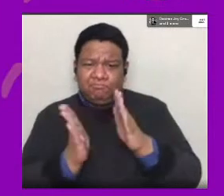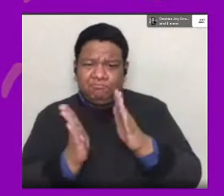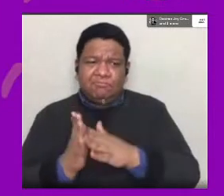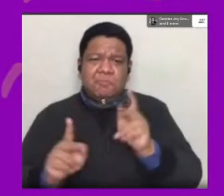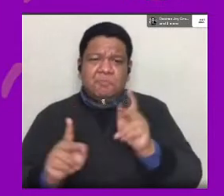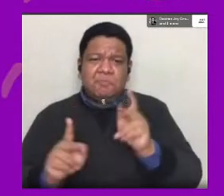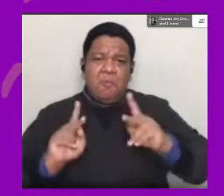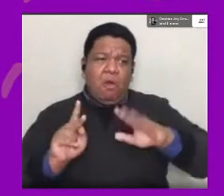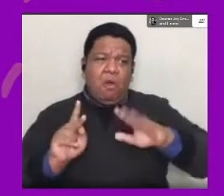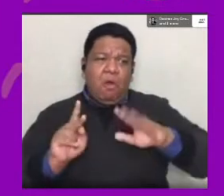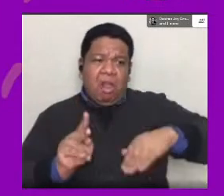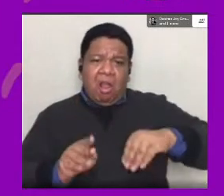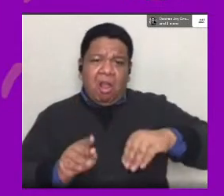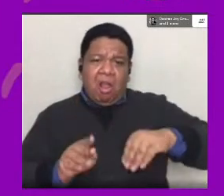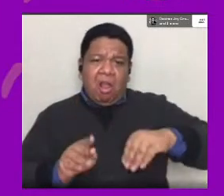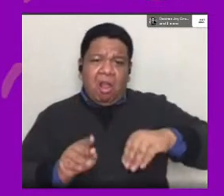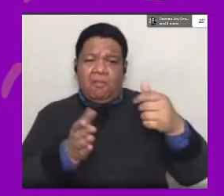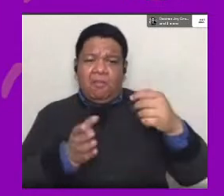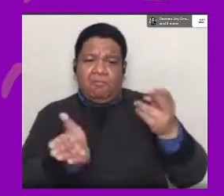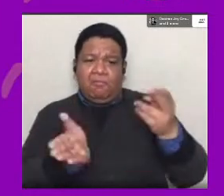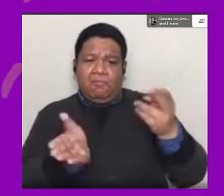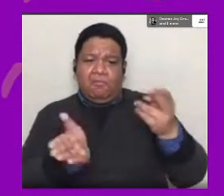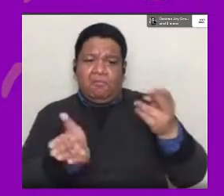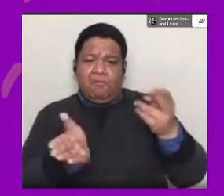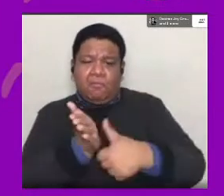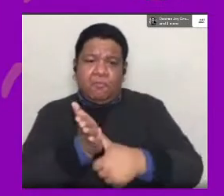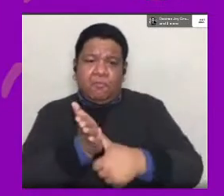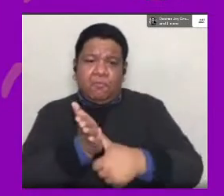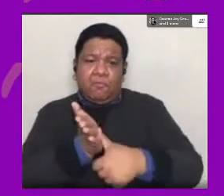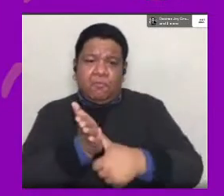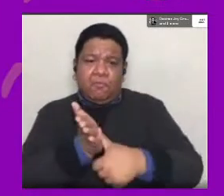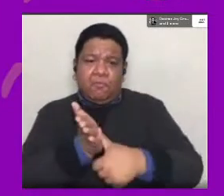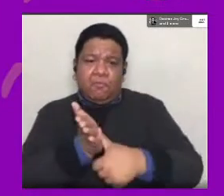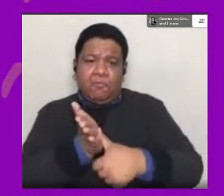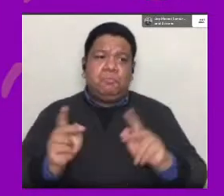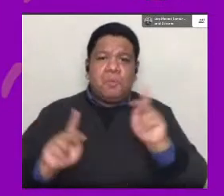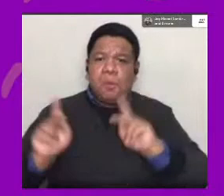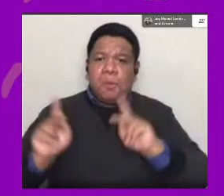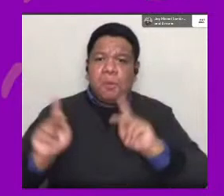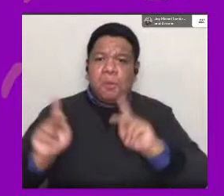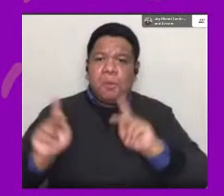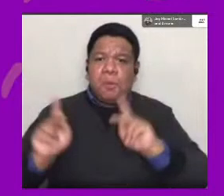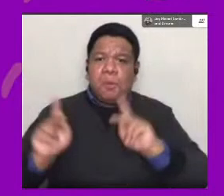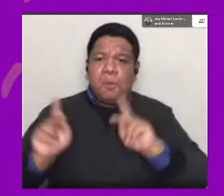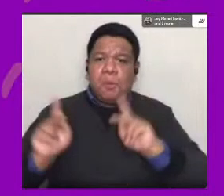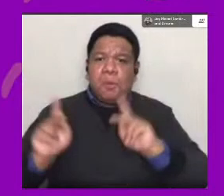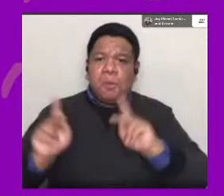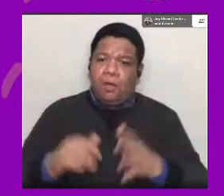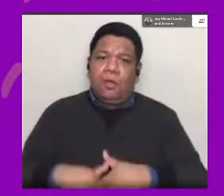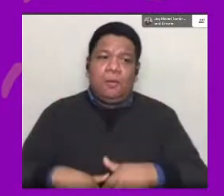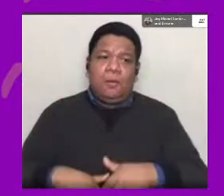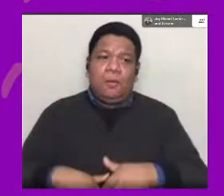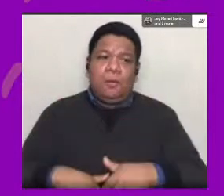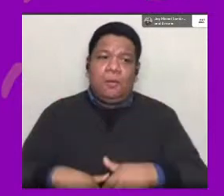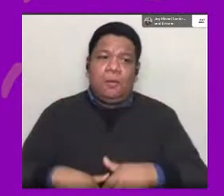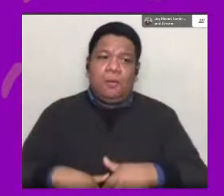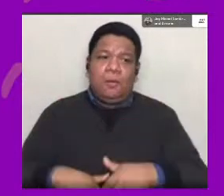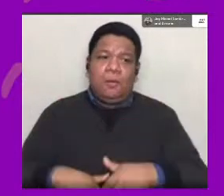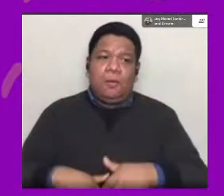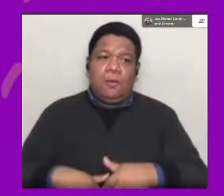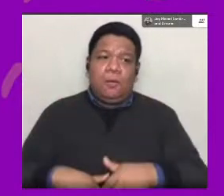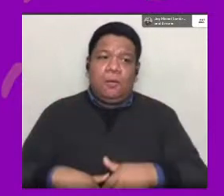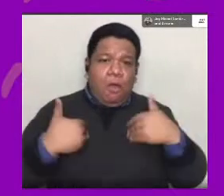registered to vote, maybe teen mothers, homeless people, women without childcare or